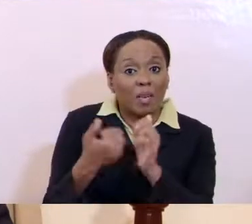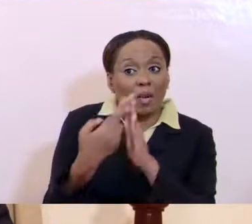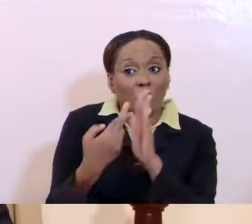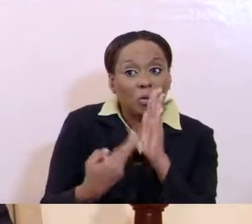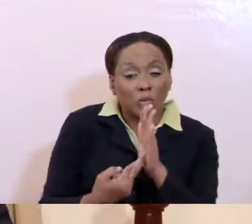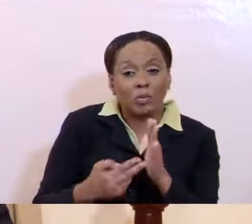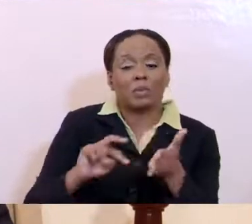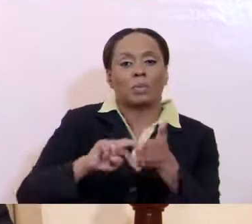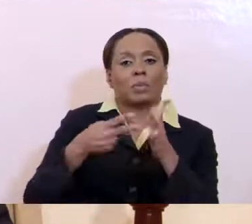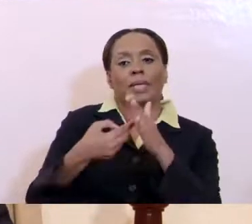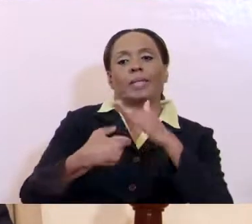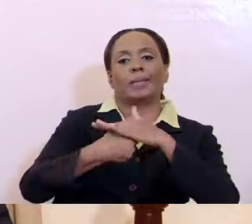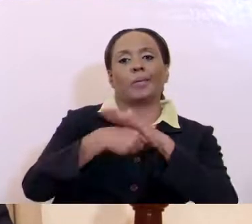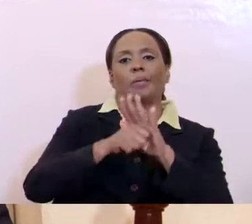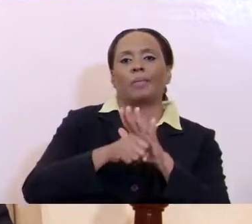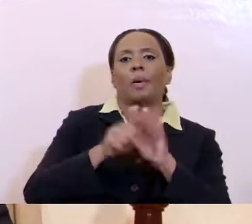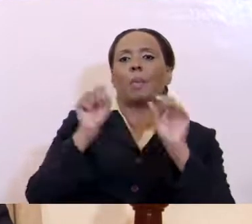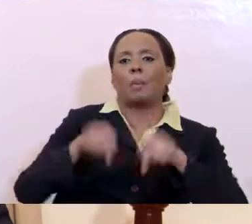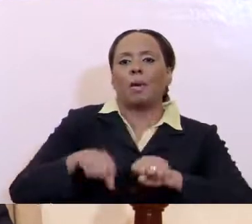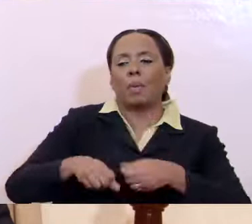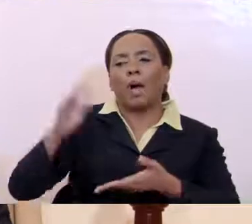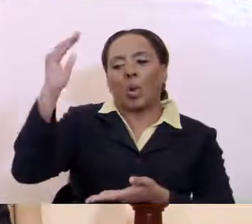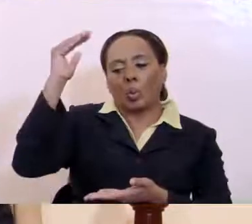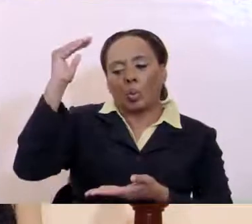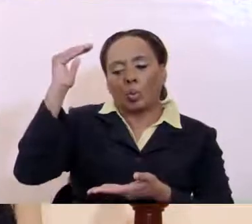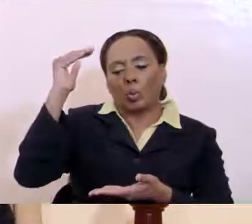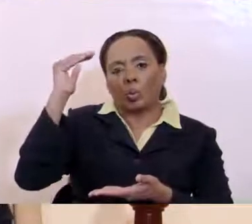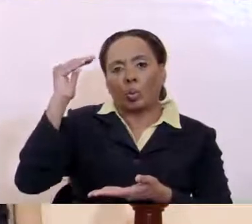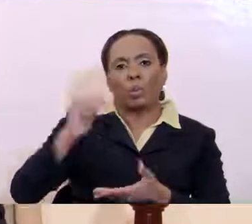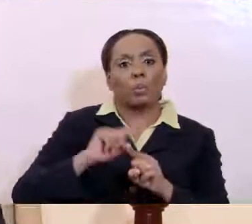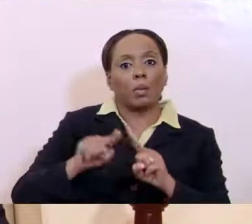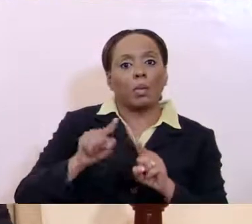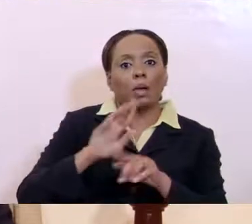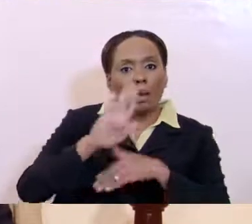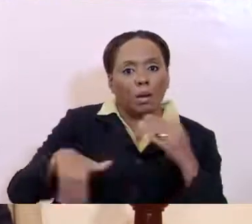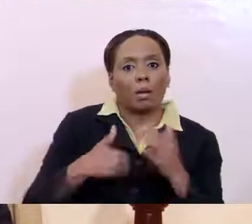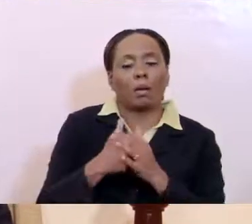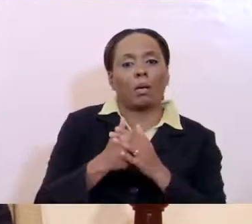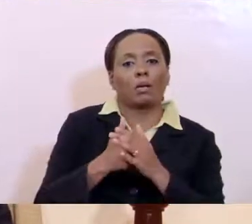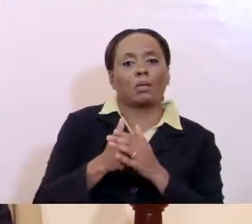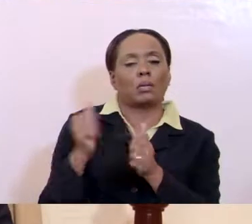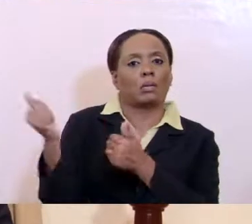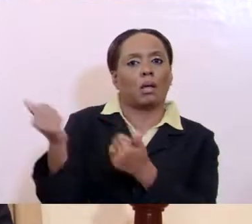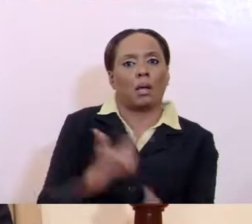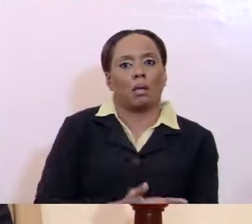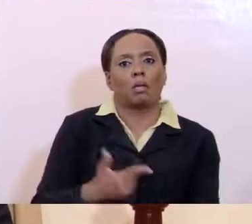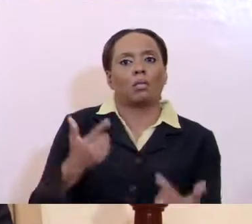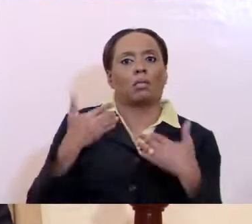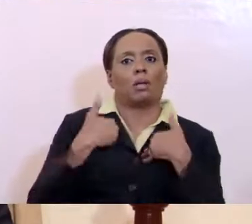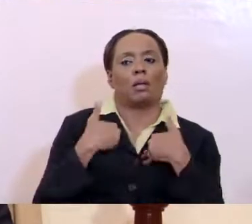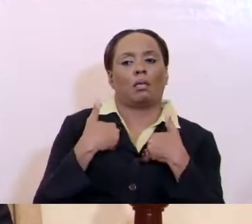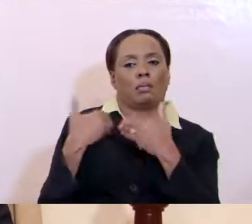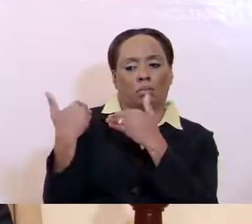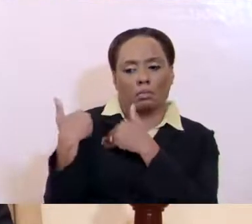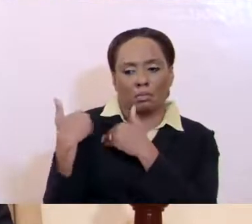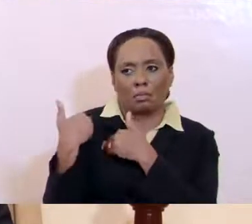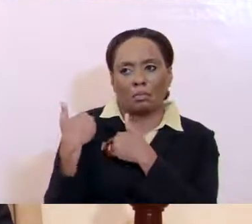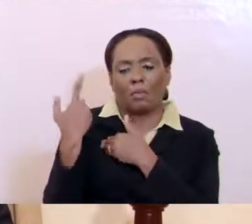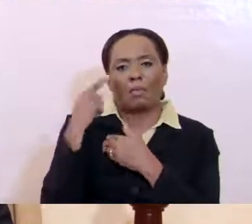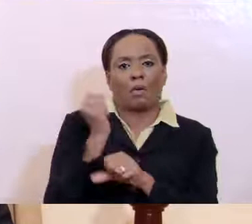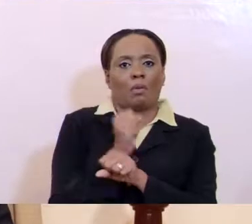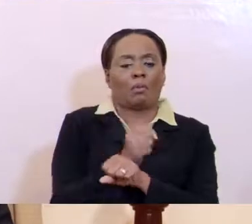rate of COVID-19 in Barbados, but we all as individuals have a role to play in order to beat back